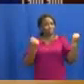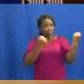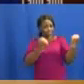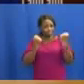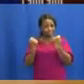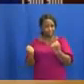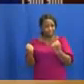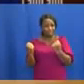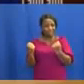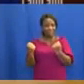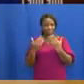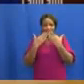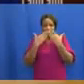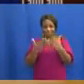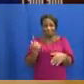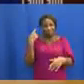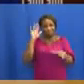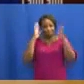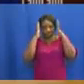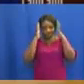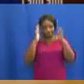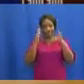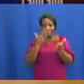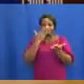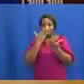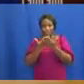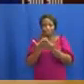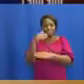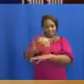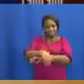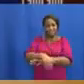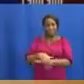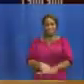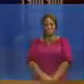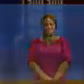and strong. I thank you for your attention and have a good night.